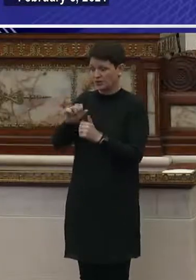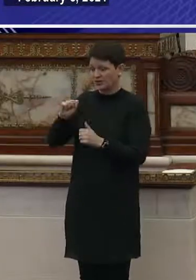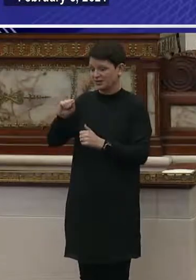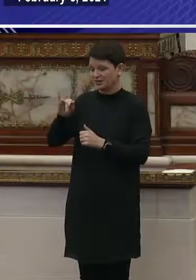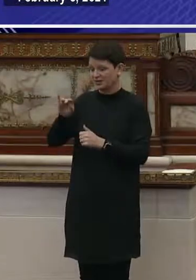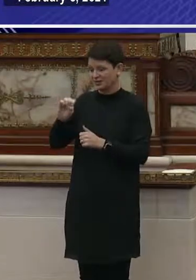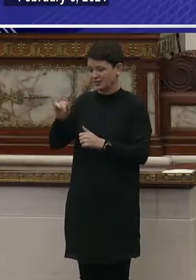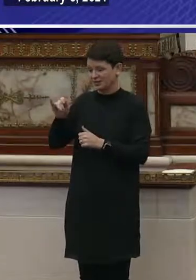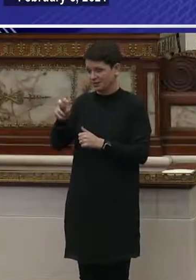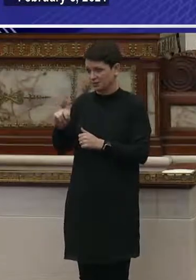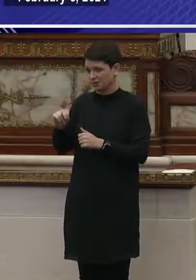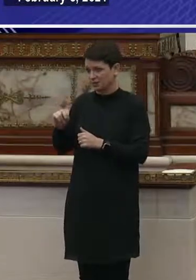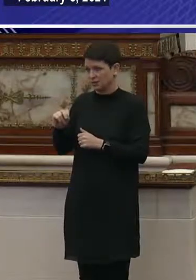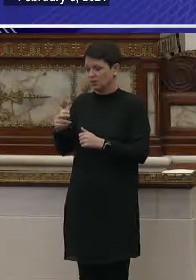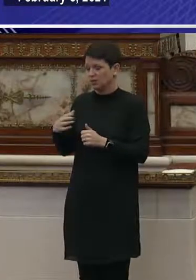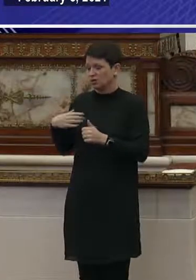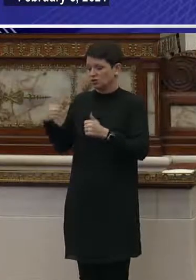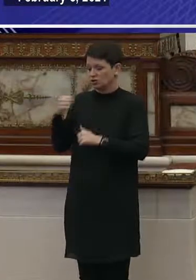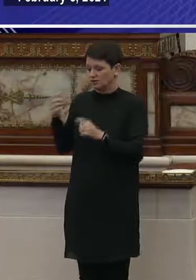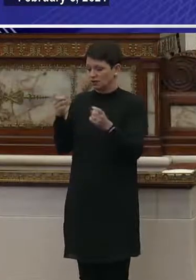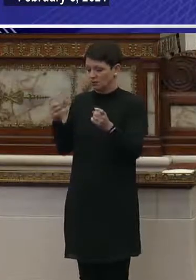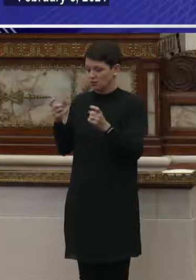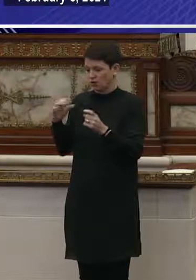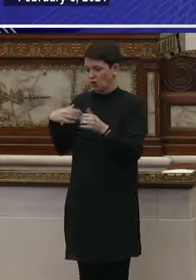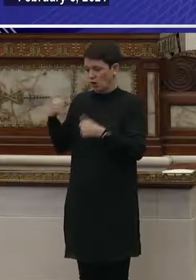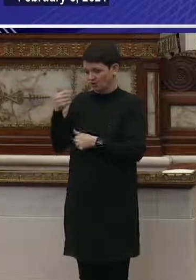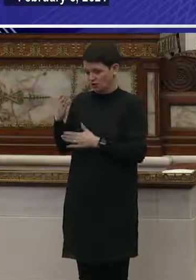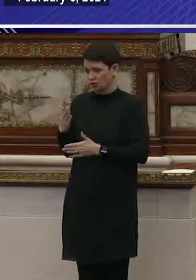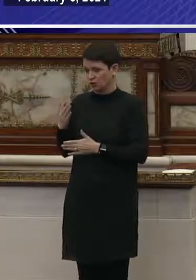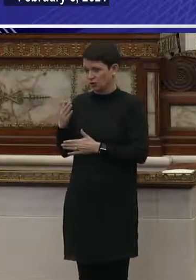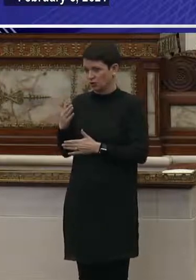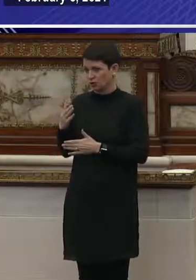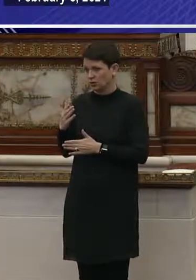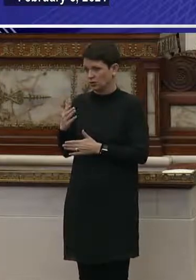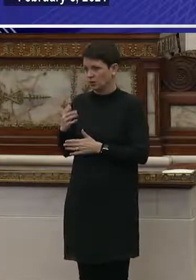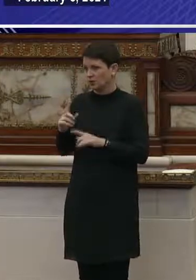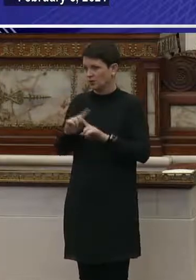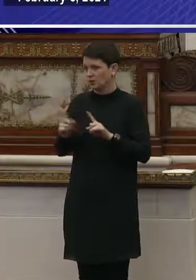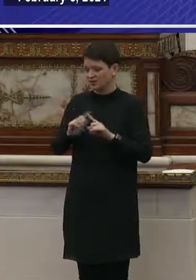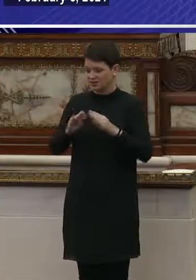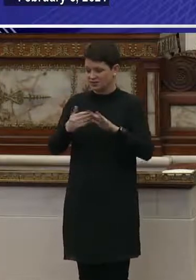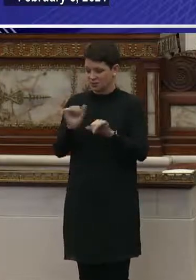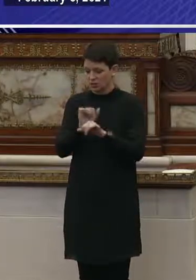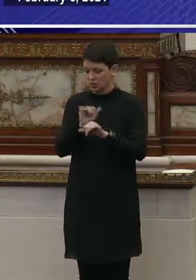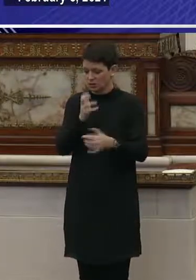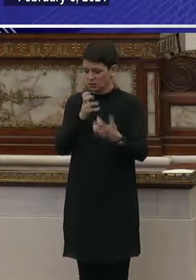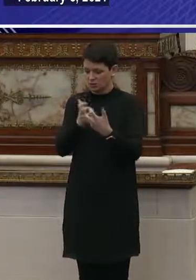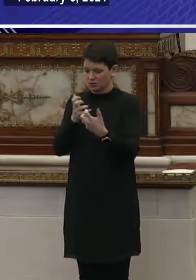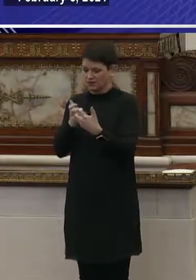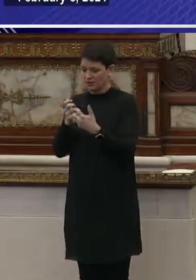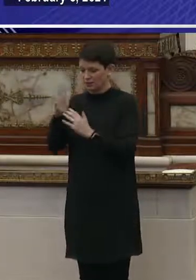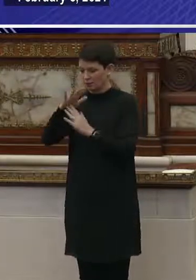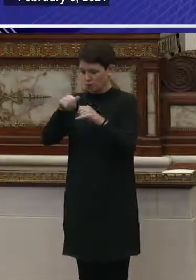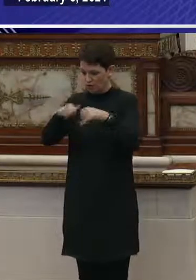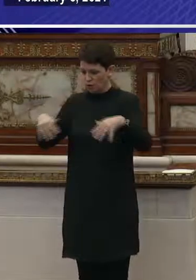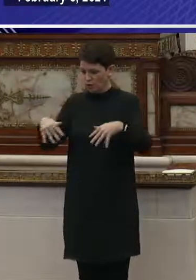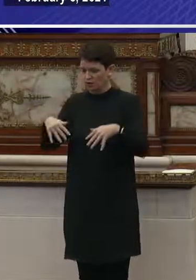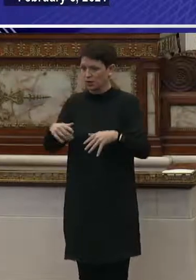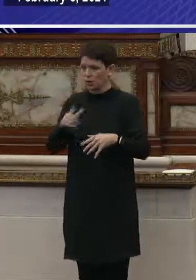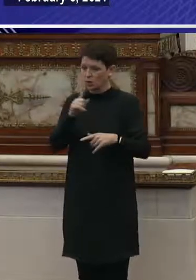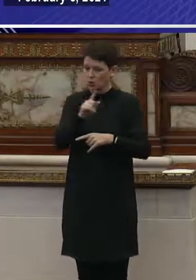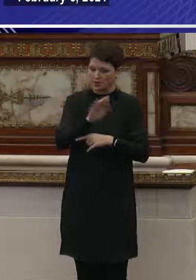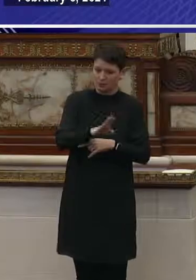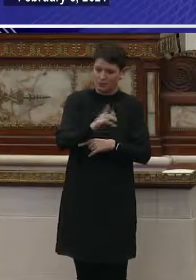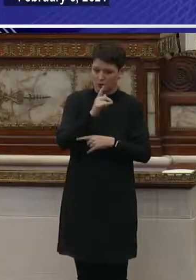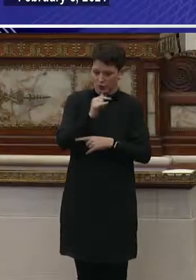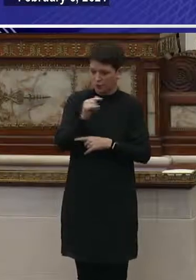Tipton, the Chief Administrative Officer, on where all the different city workers would fit in the priority schemes, who's in 1B